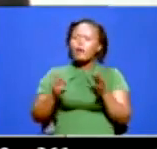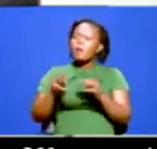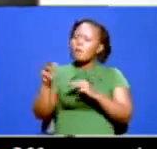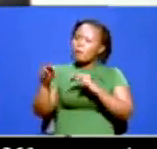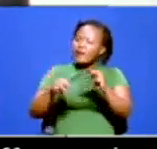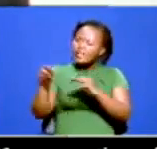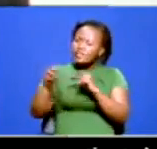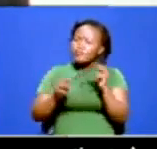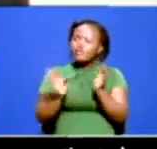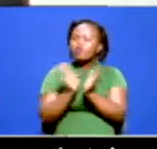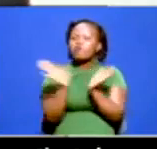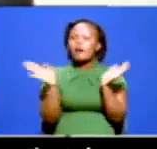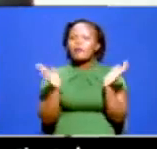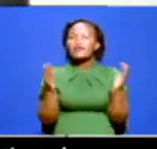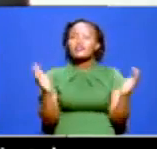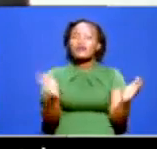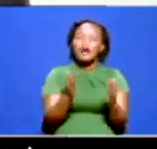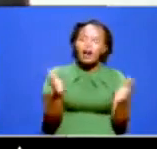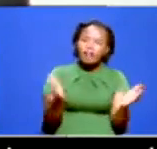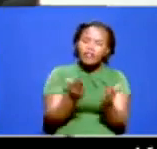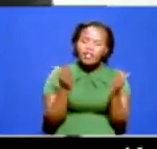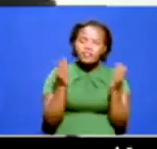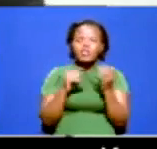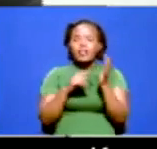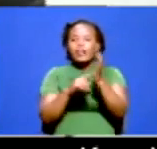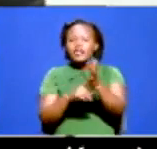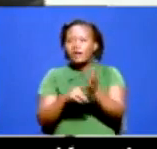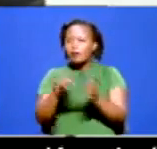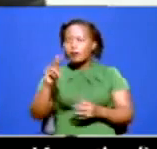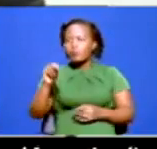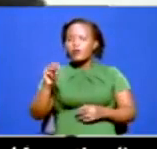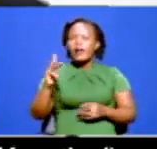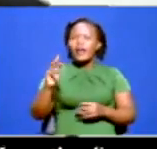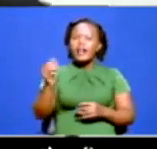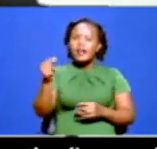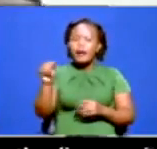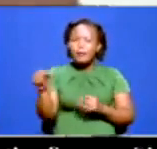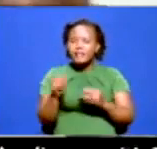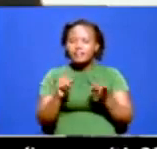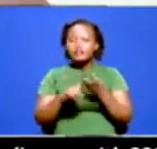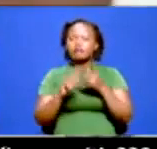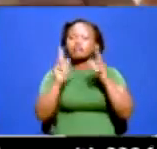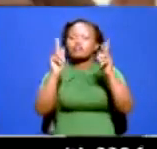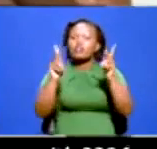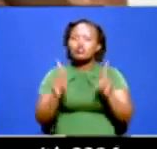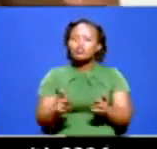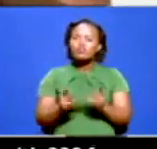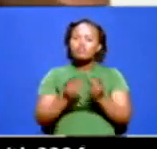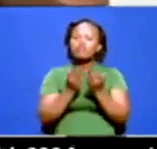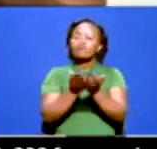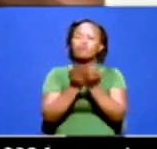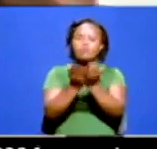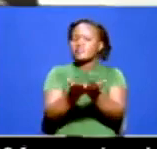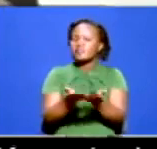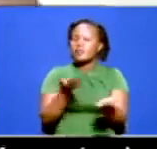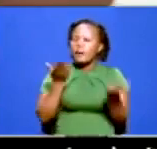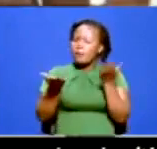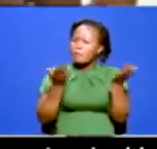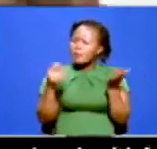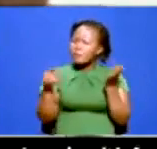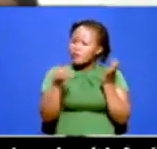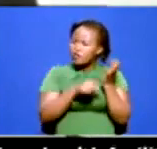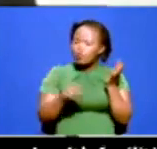MS, KMC, rehabilitation of the Siwatoni port, the Kisumu port. Are we likely to see